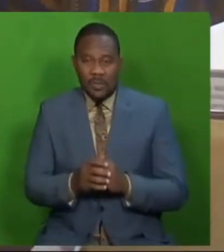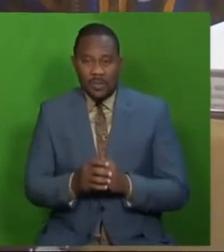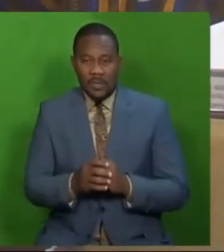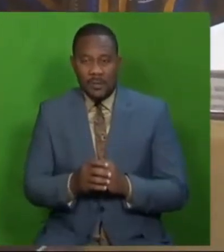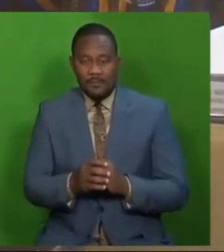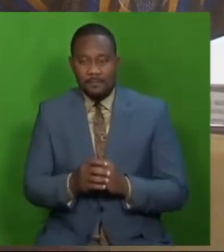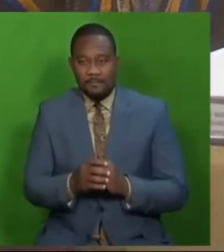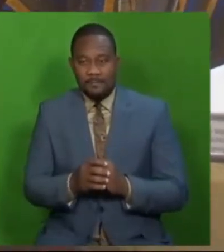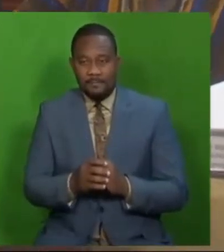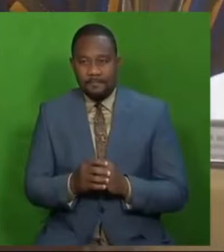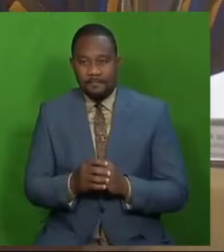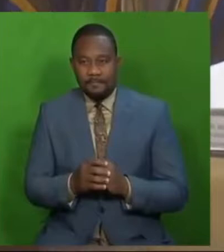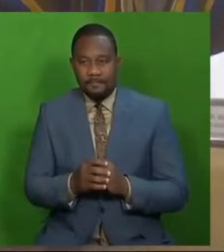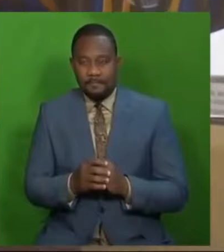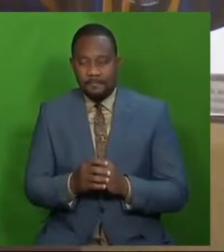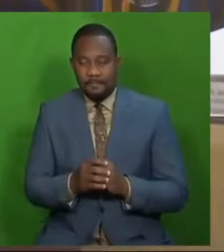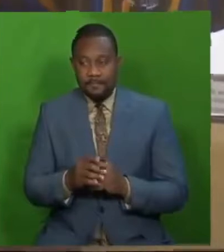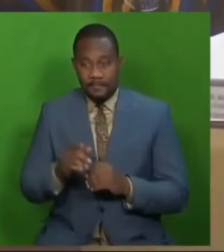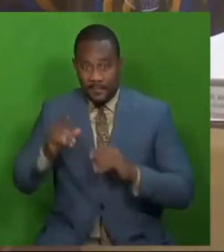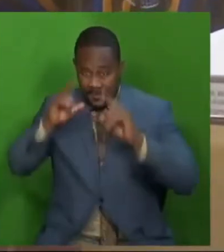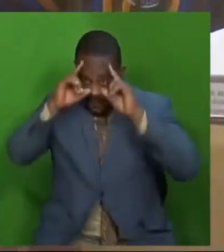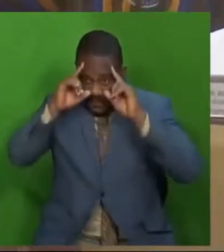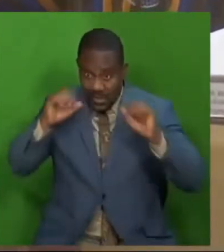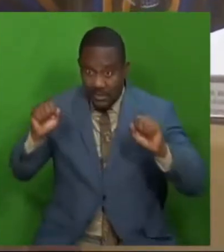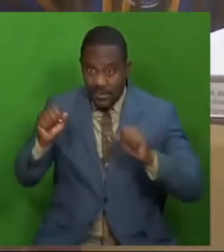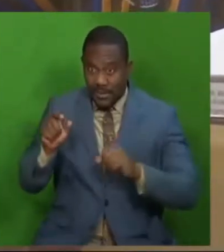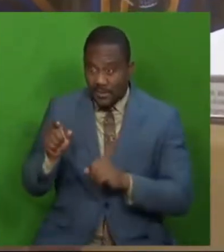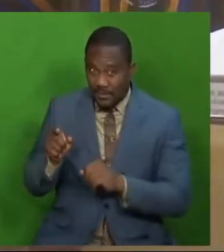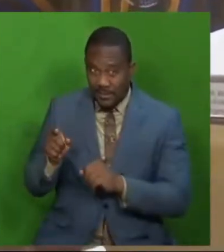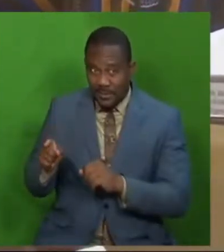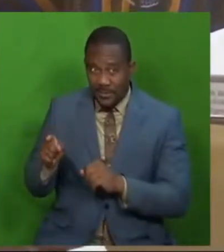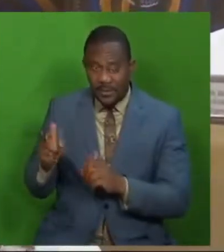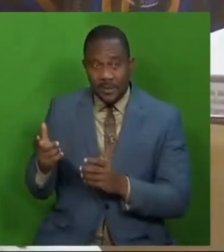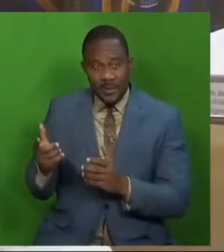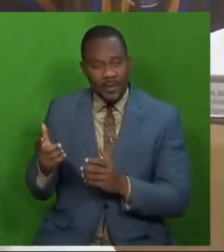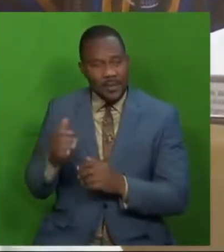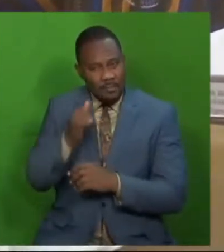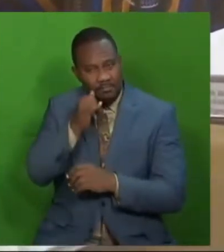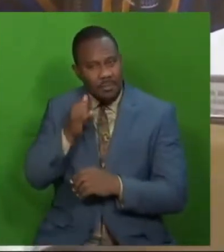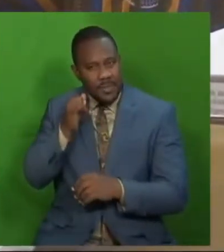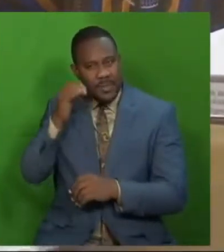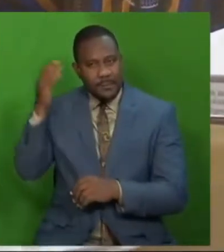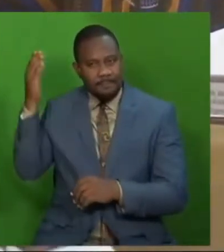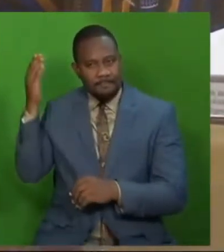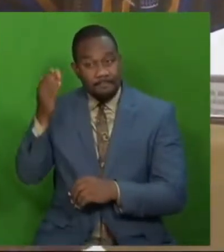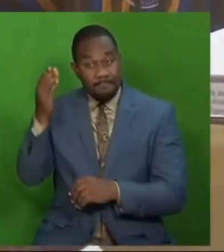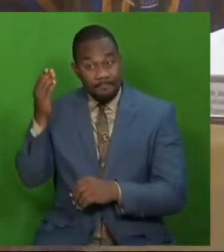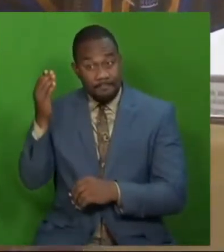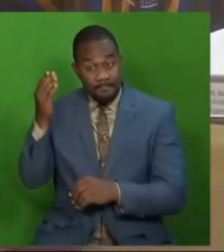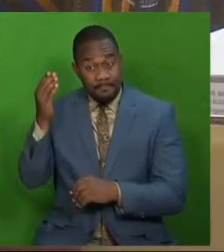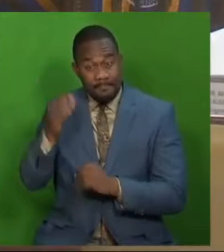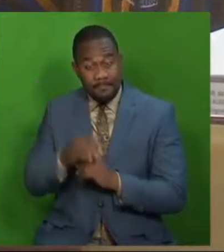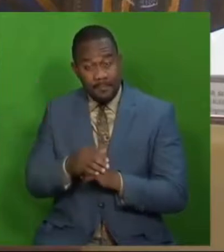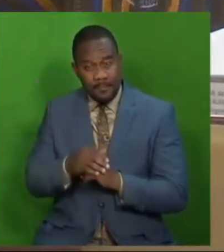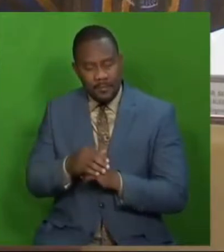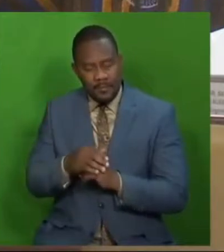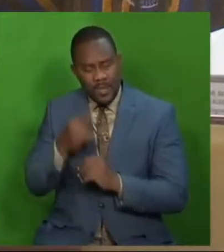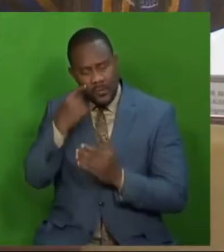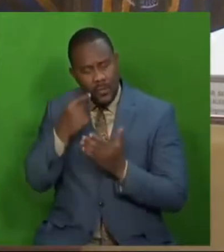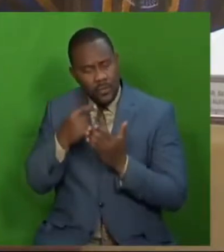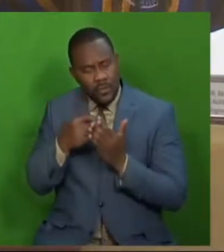Excellency, the President of the Republic of Ghana, yesterday. Mr. Speaker, when you read Article